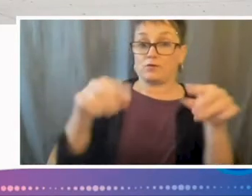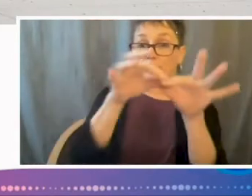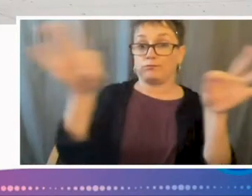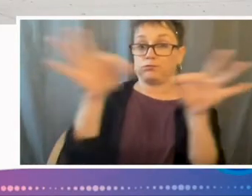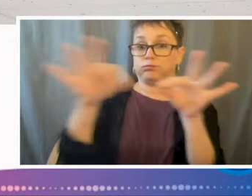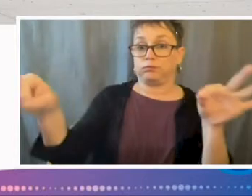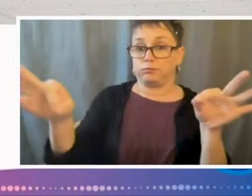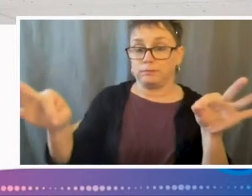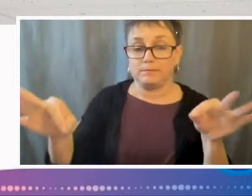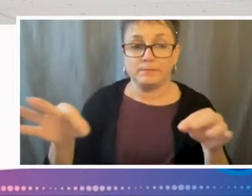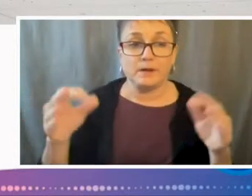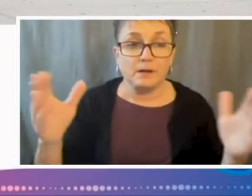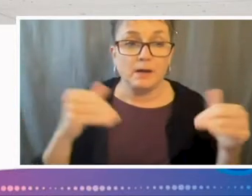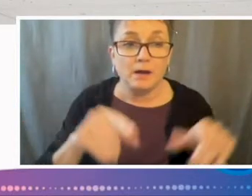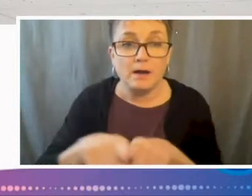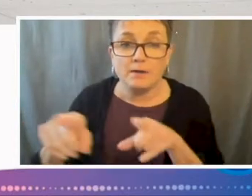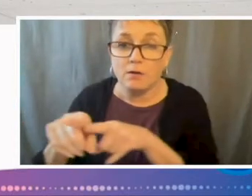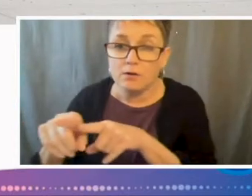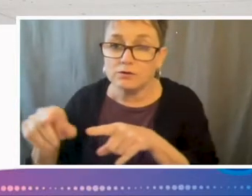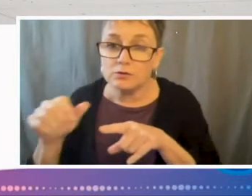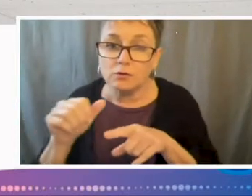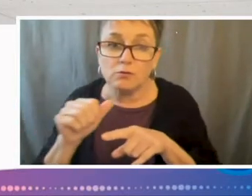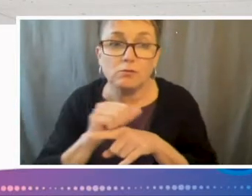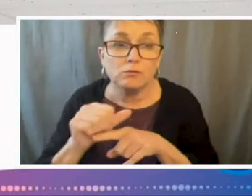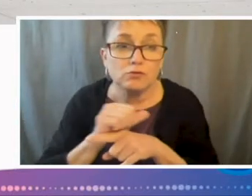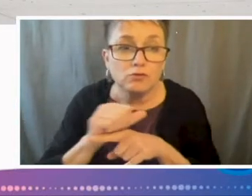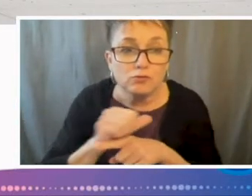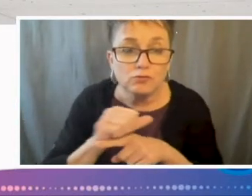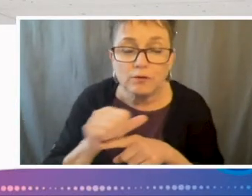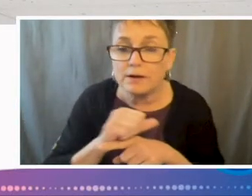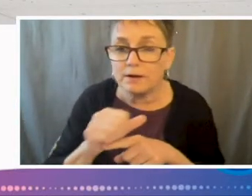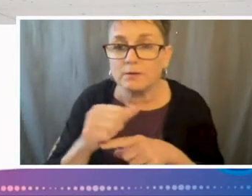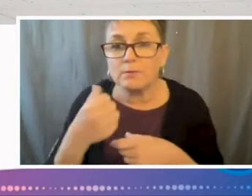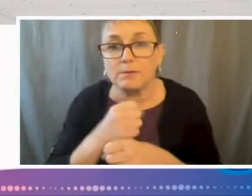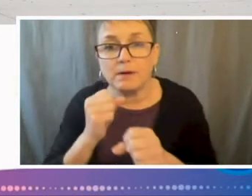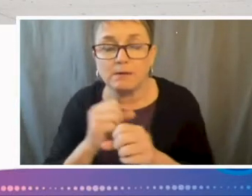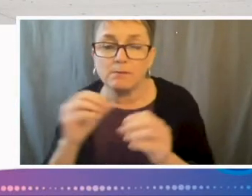bus procurements have further enhanced reliability and accessibility.